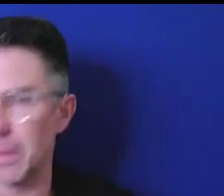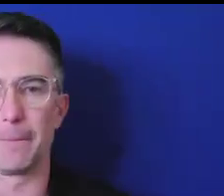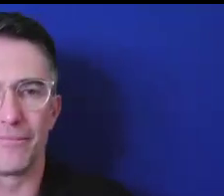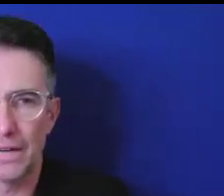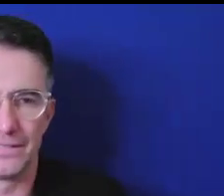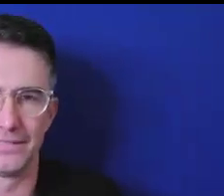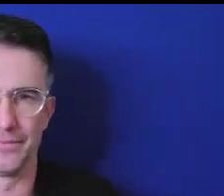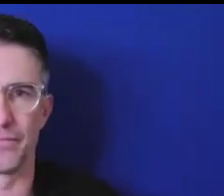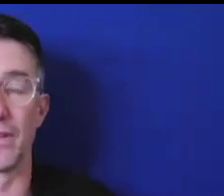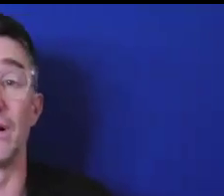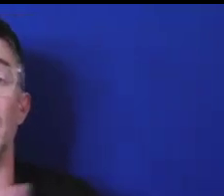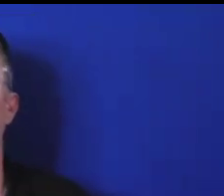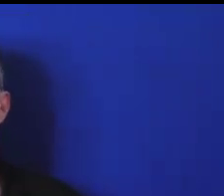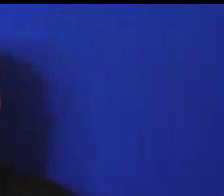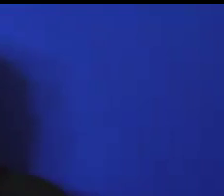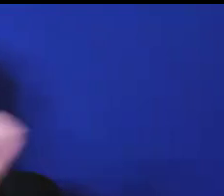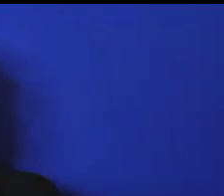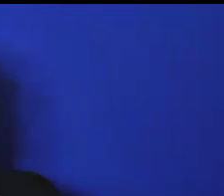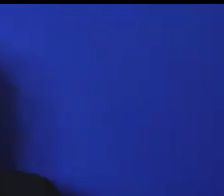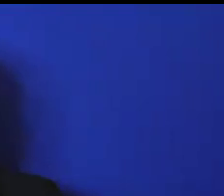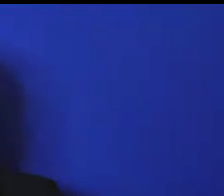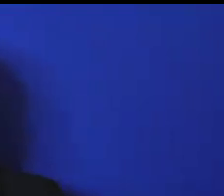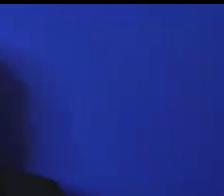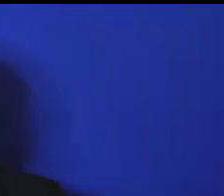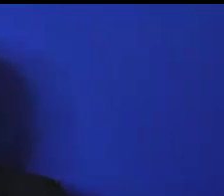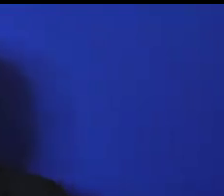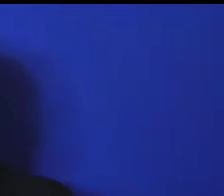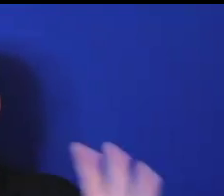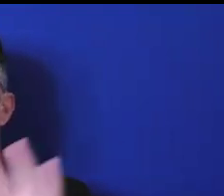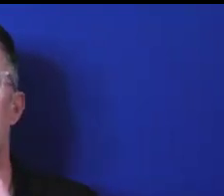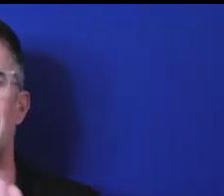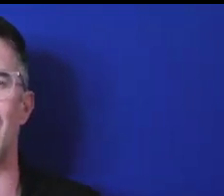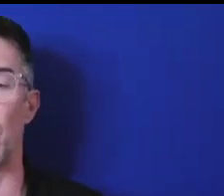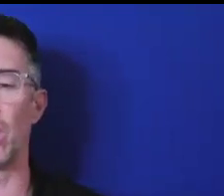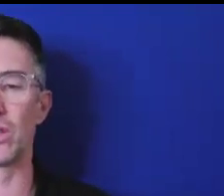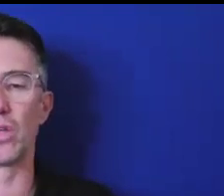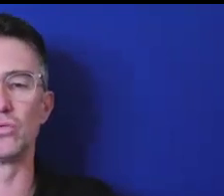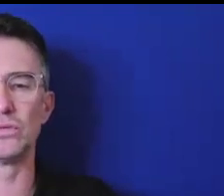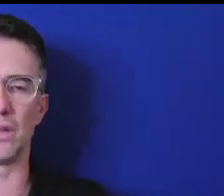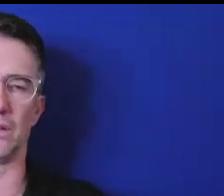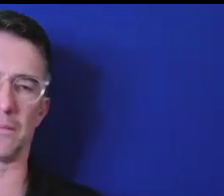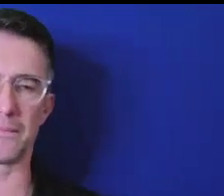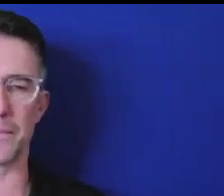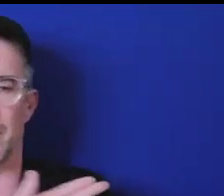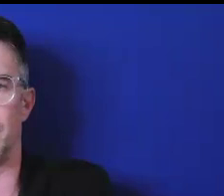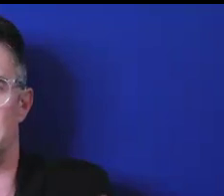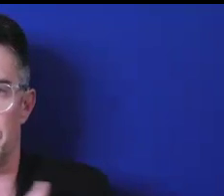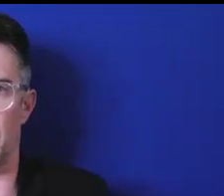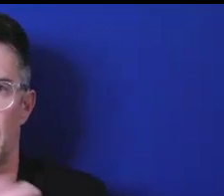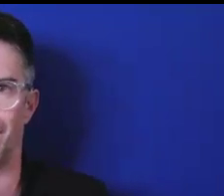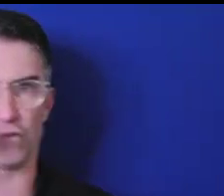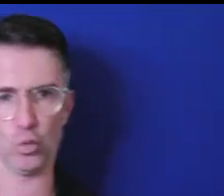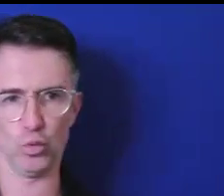the doctor. Many countries put the medical doctor as the entry point. You need to